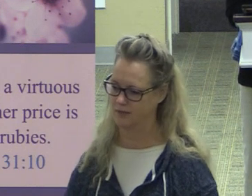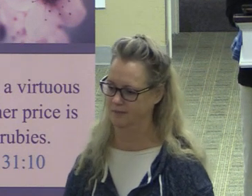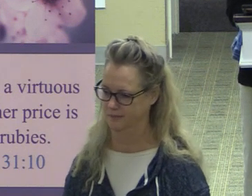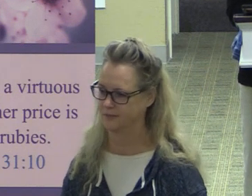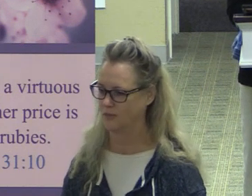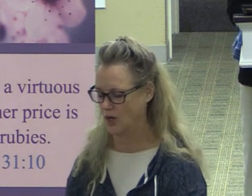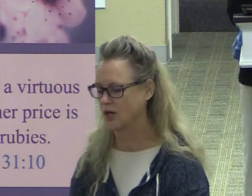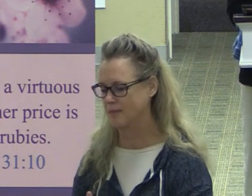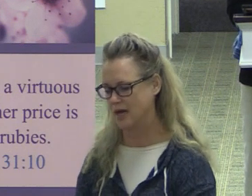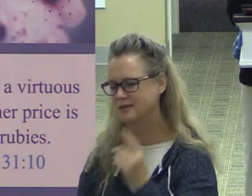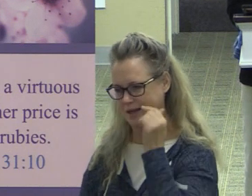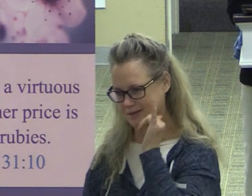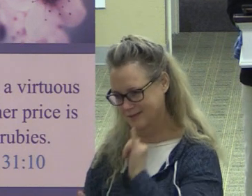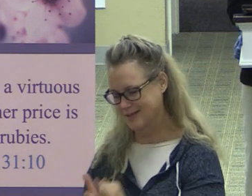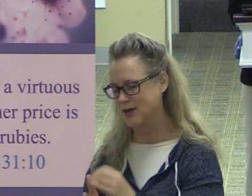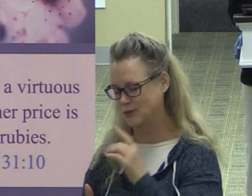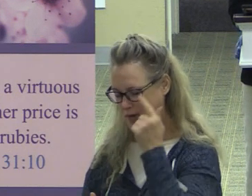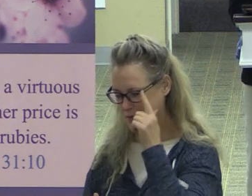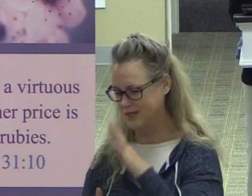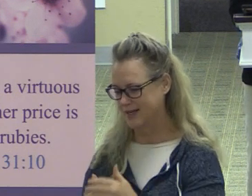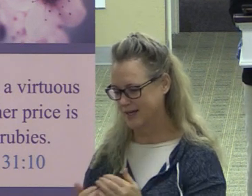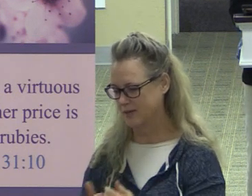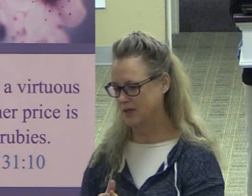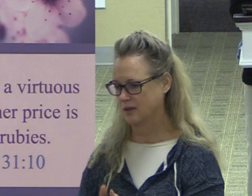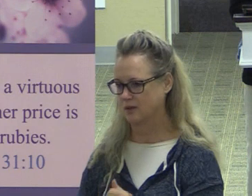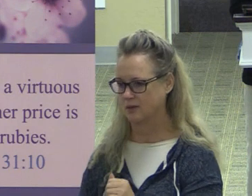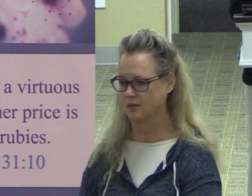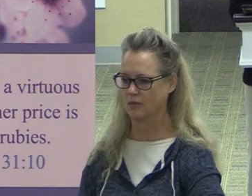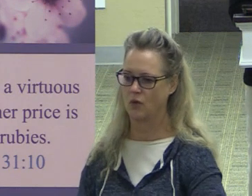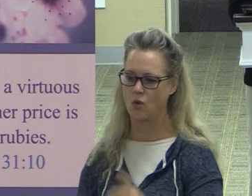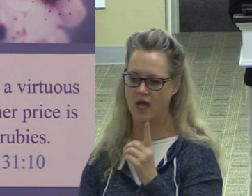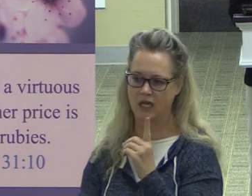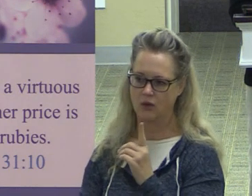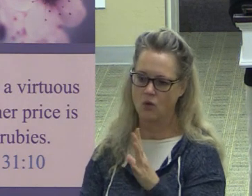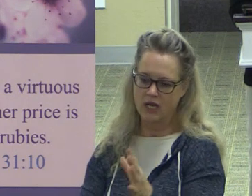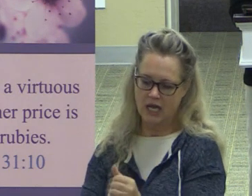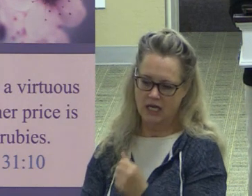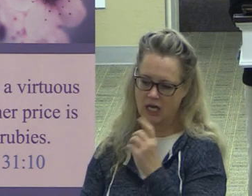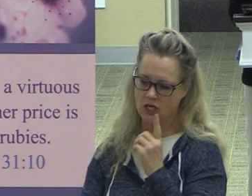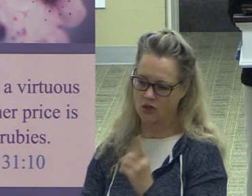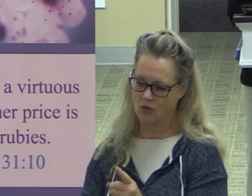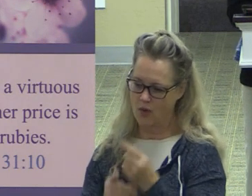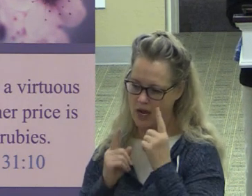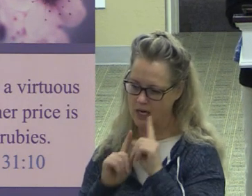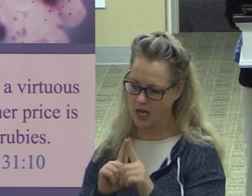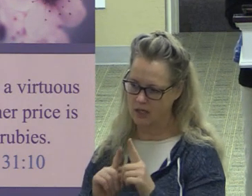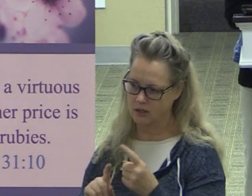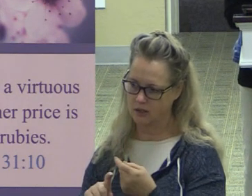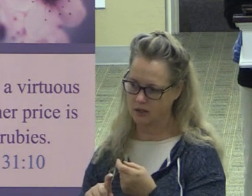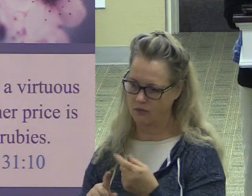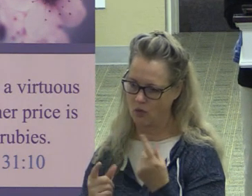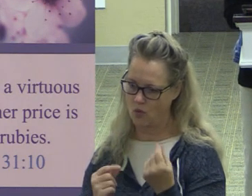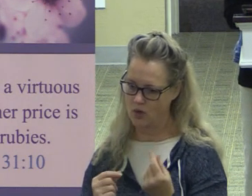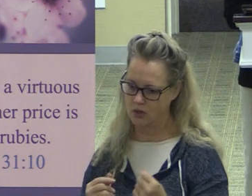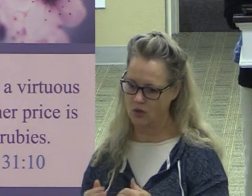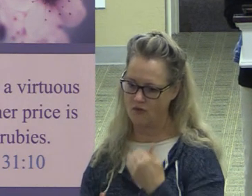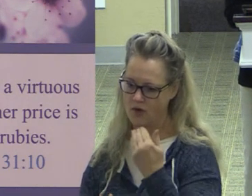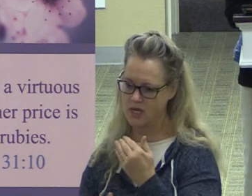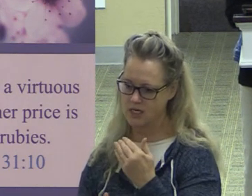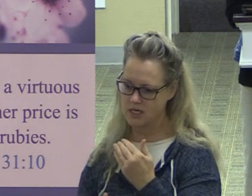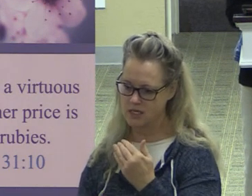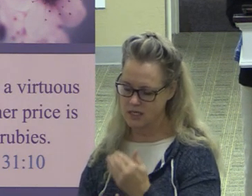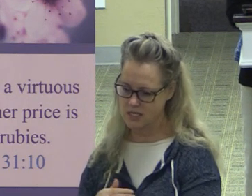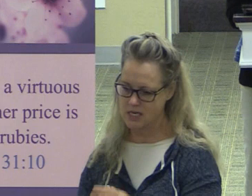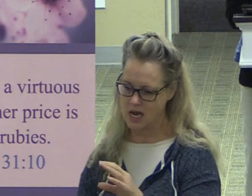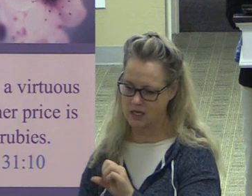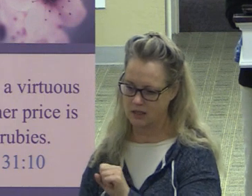we can get the unblemished, right answer to what we should do, what the next step should be. His praying to God the